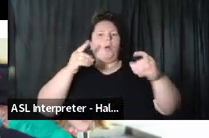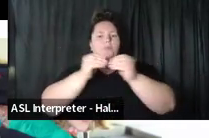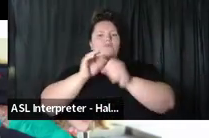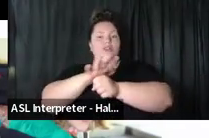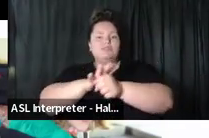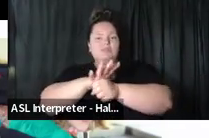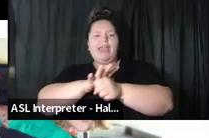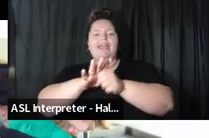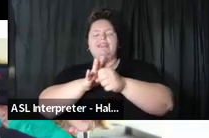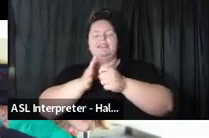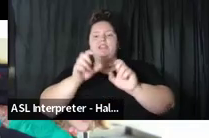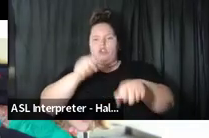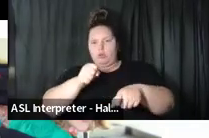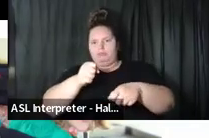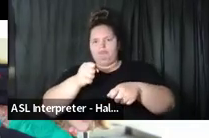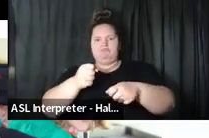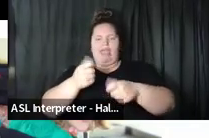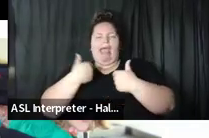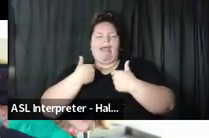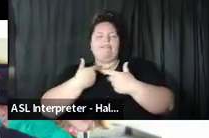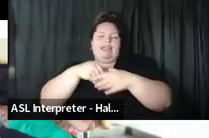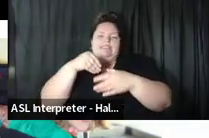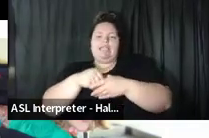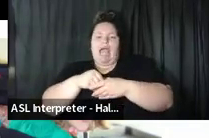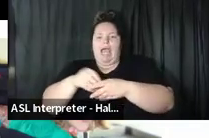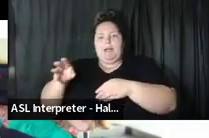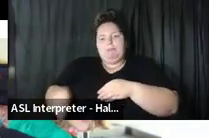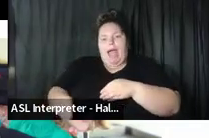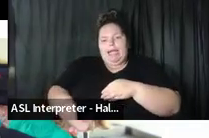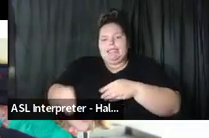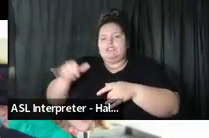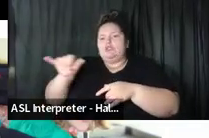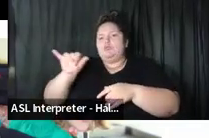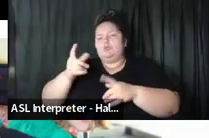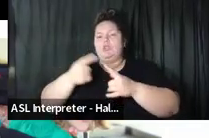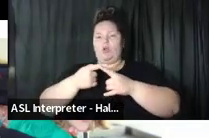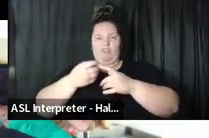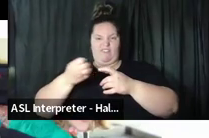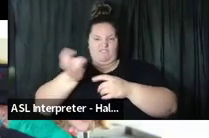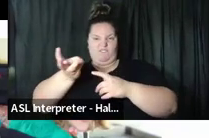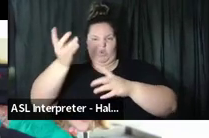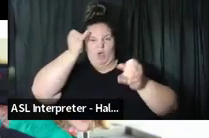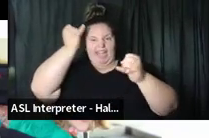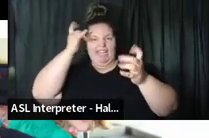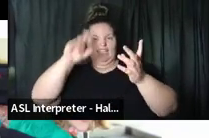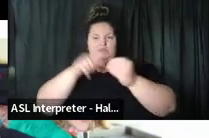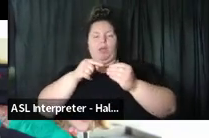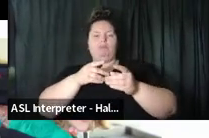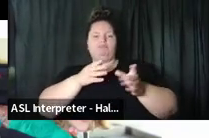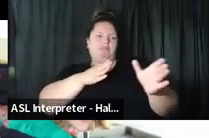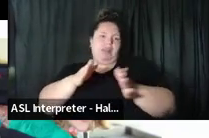there too. So just a few ideas about packing and planning before you start traveling.